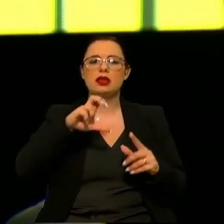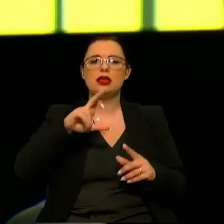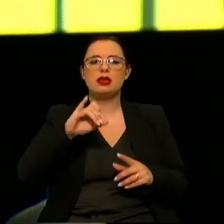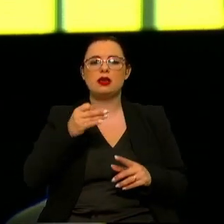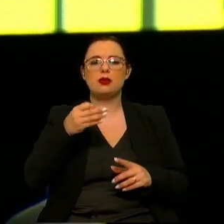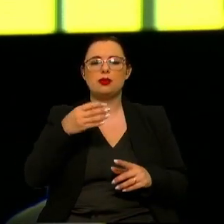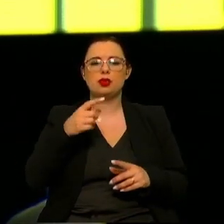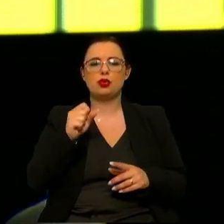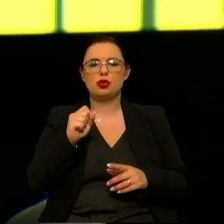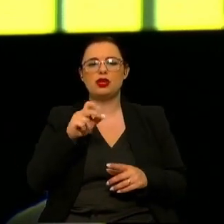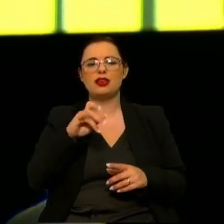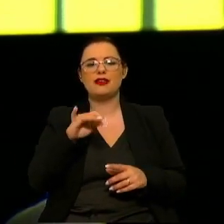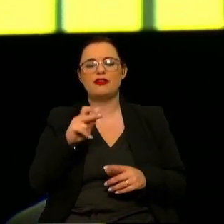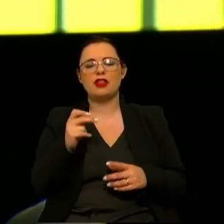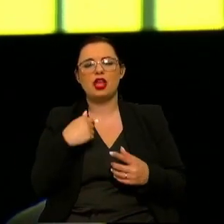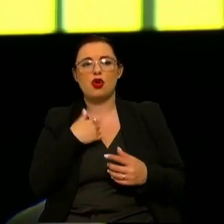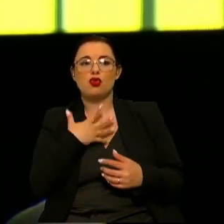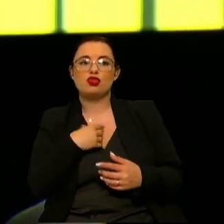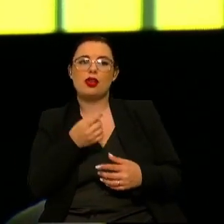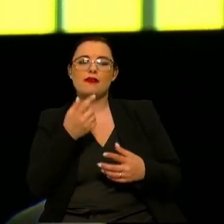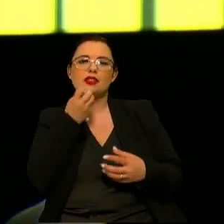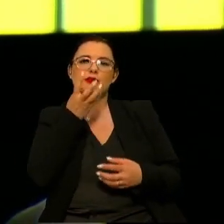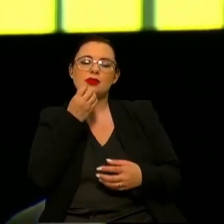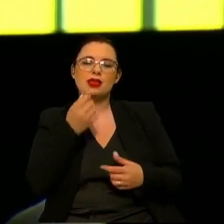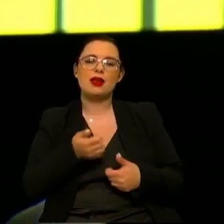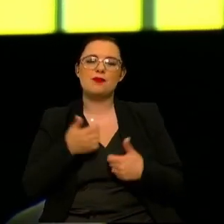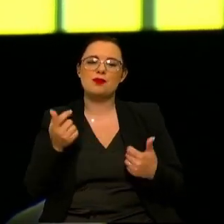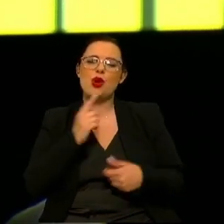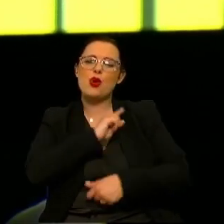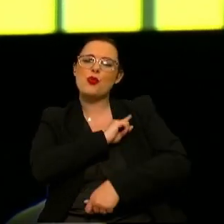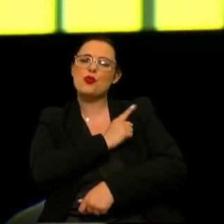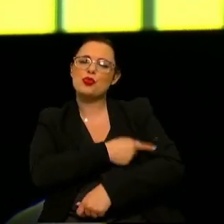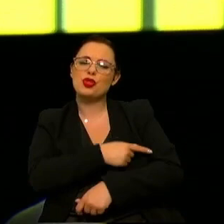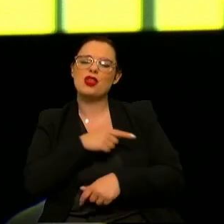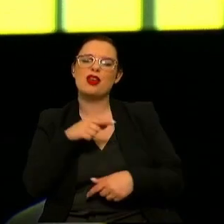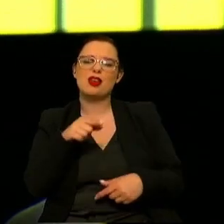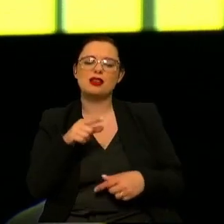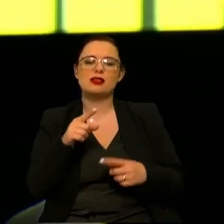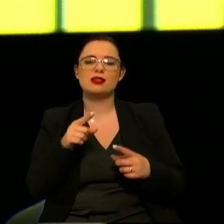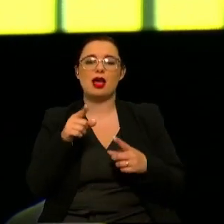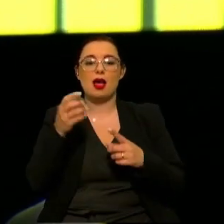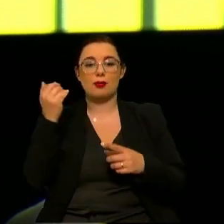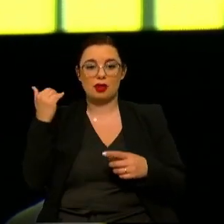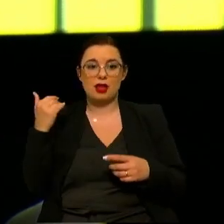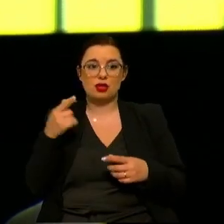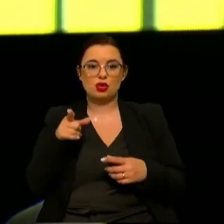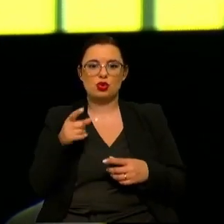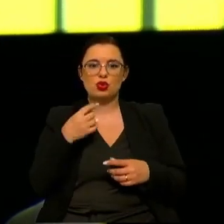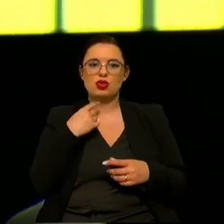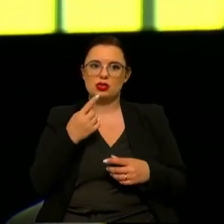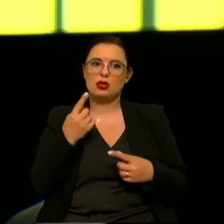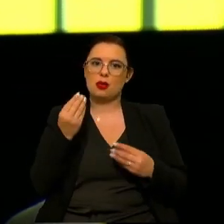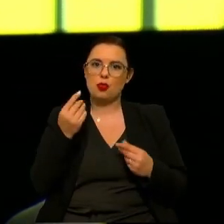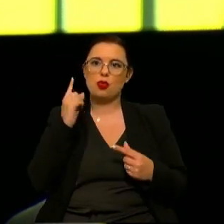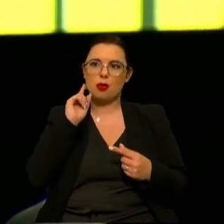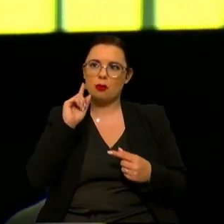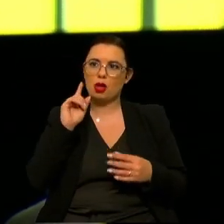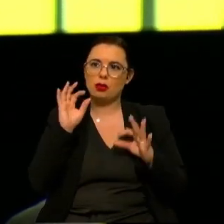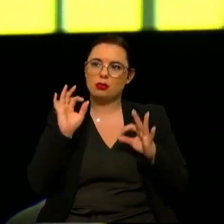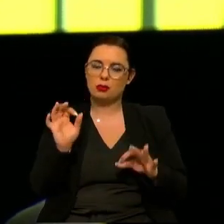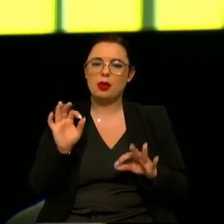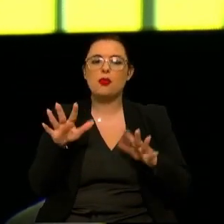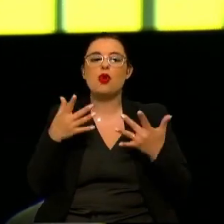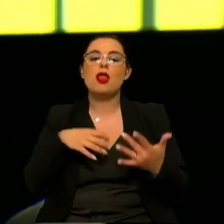to develop cryptography. Can you explain what is the power that it's something which is very